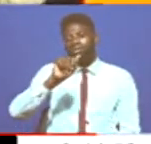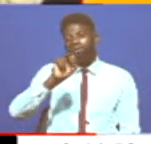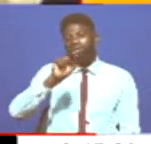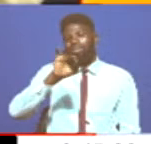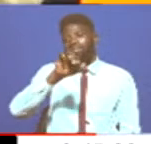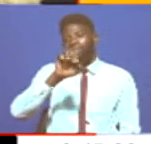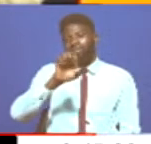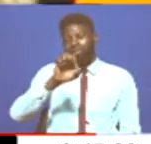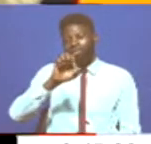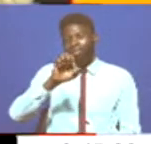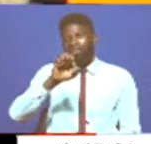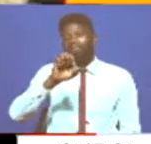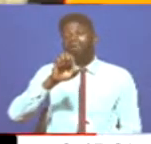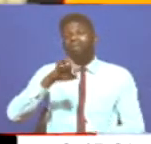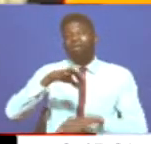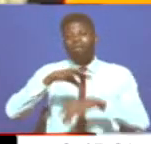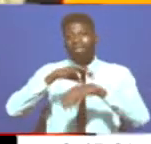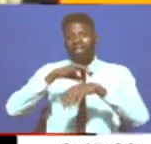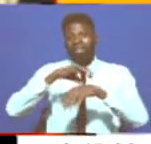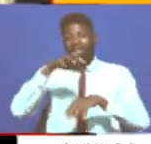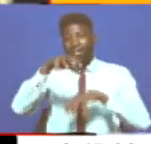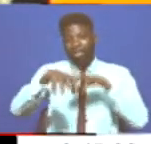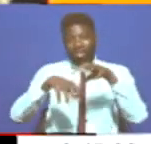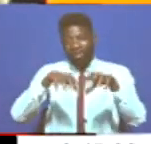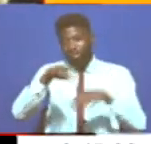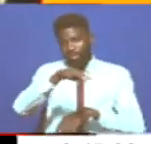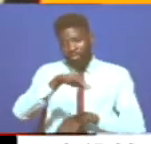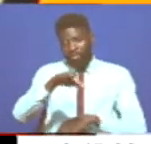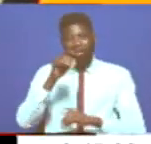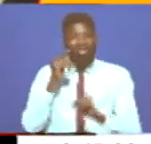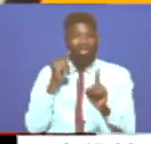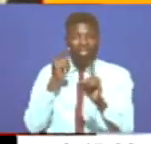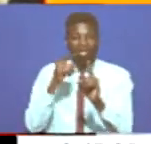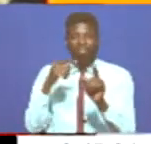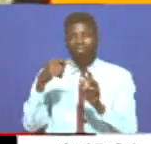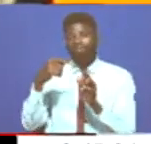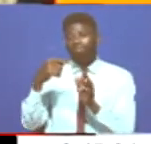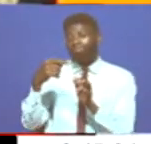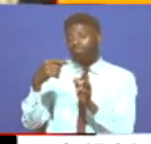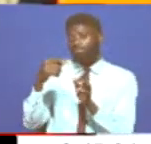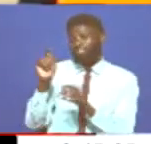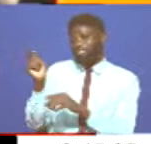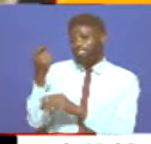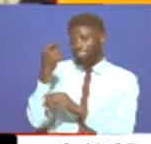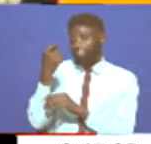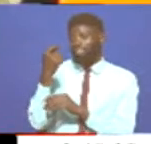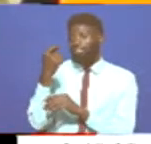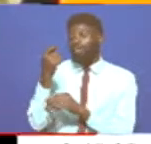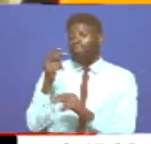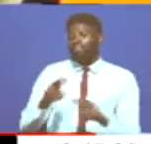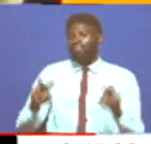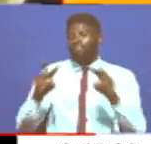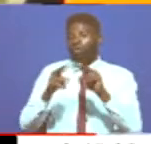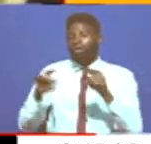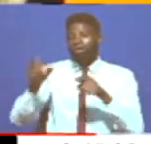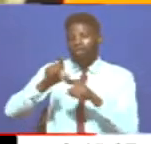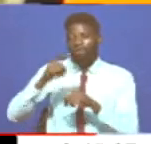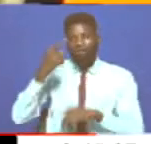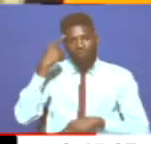country add value to our hides and skins and also create employment